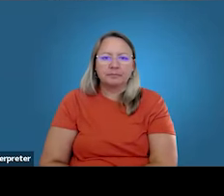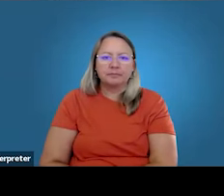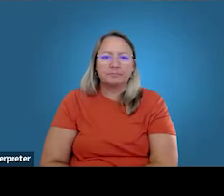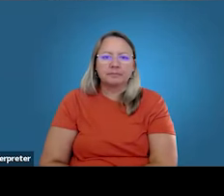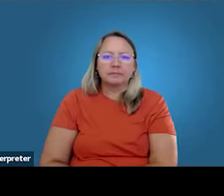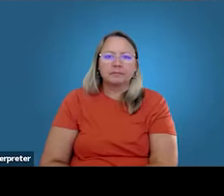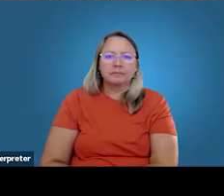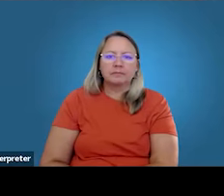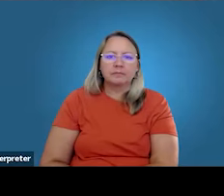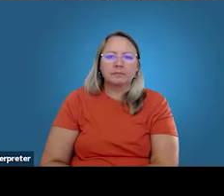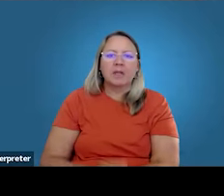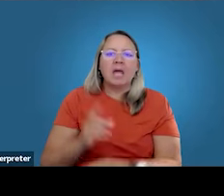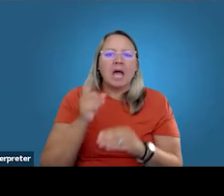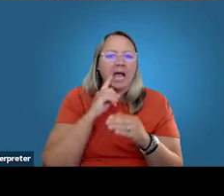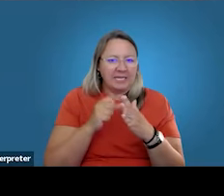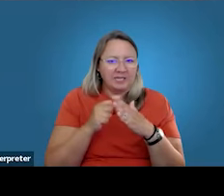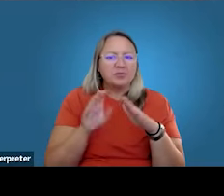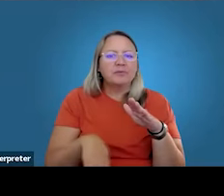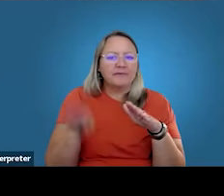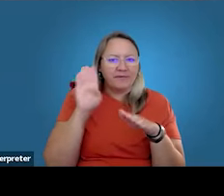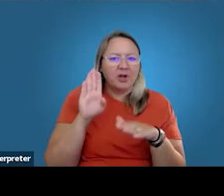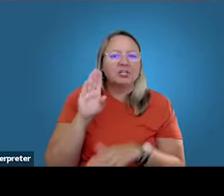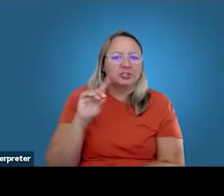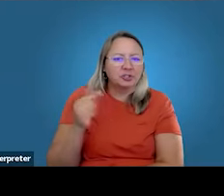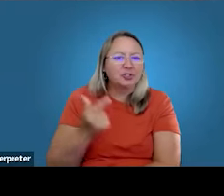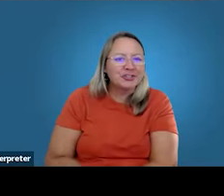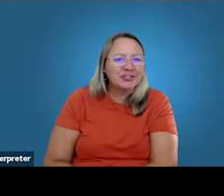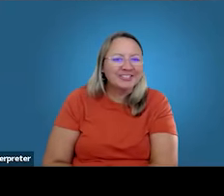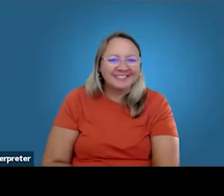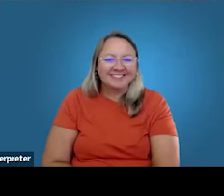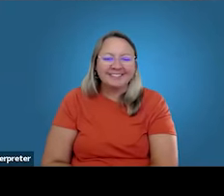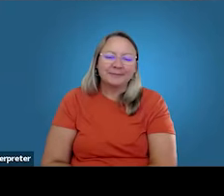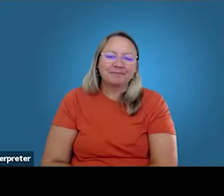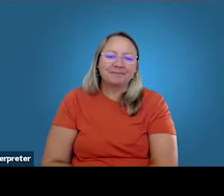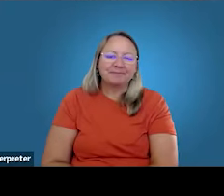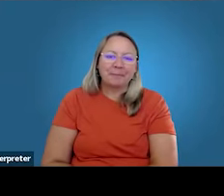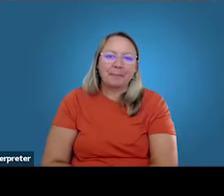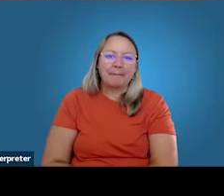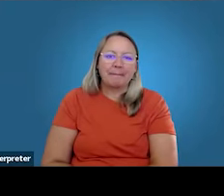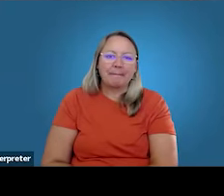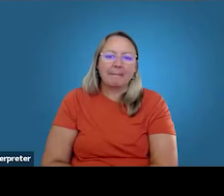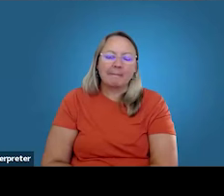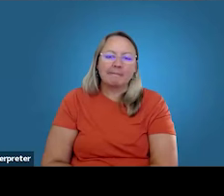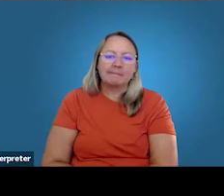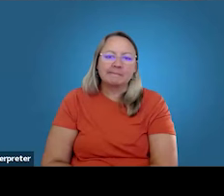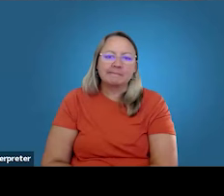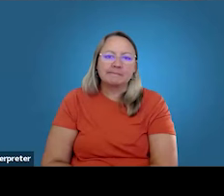OMW. I get to foster reason. Good at what I do. I'm OMW.